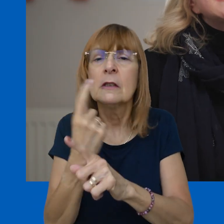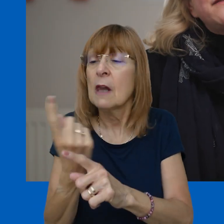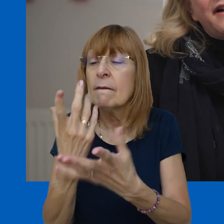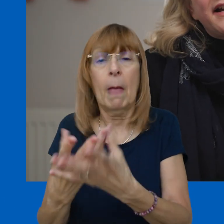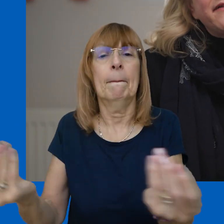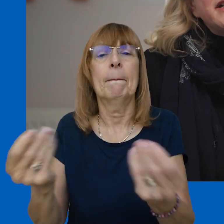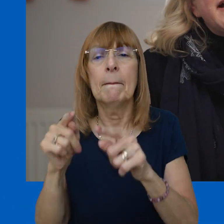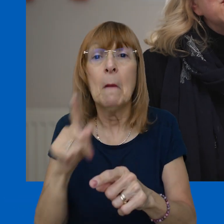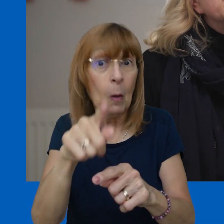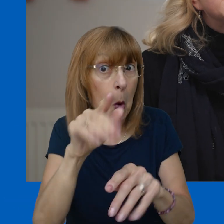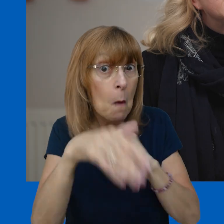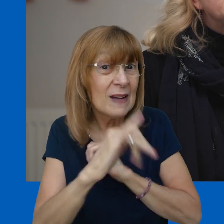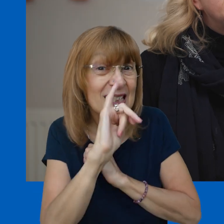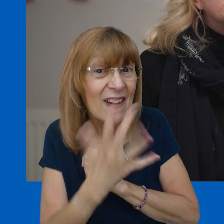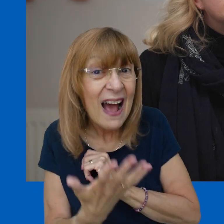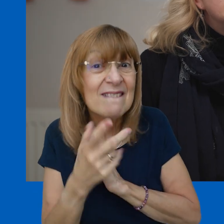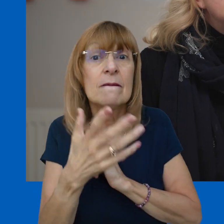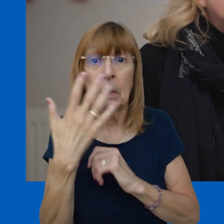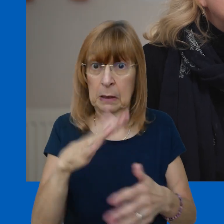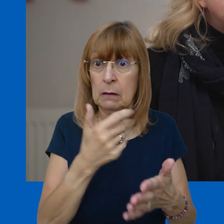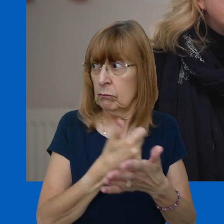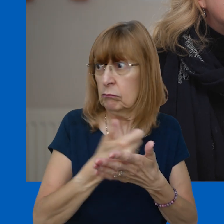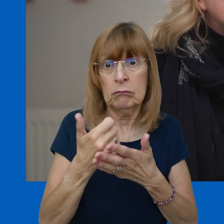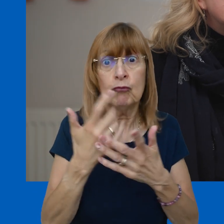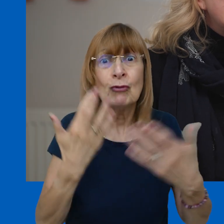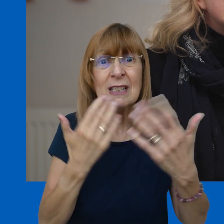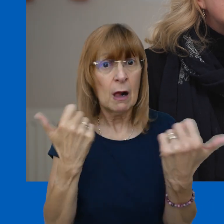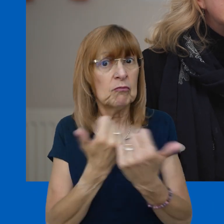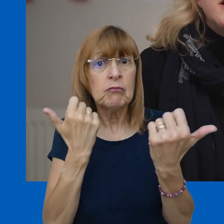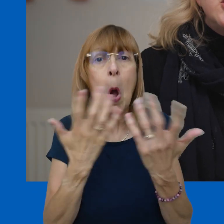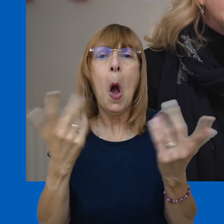over 65 and have had normal results before, or if you've had a total